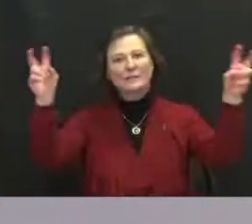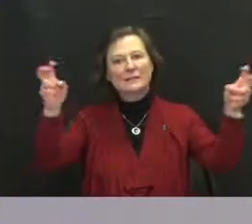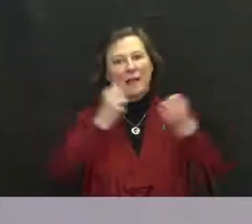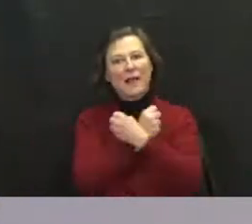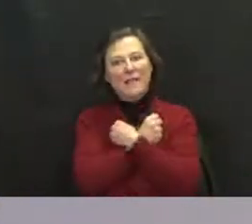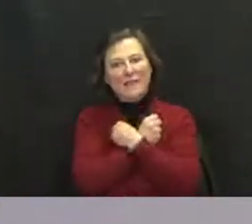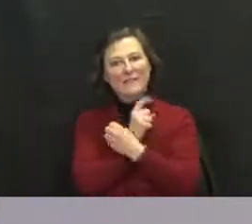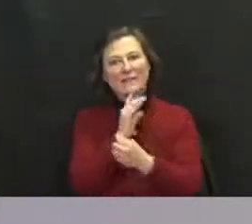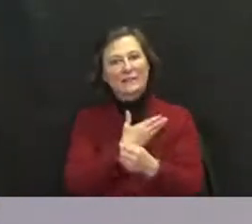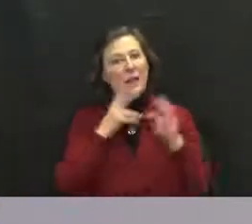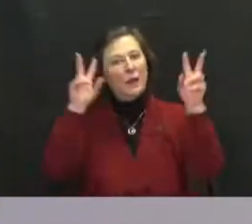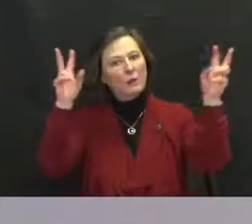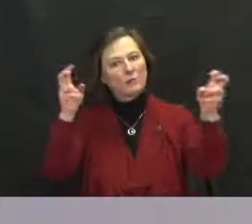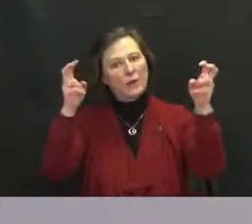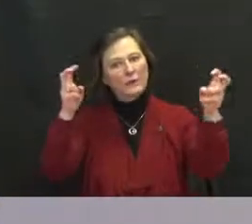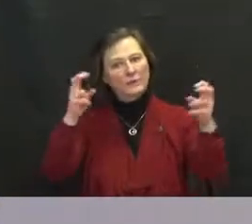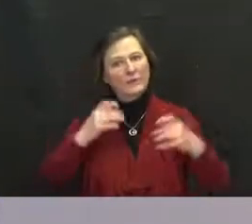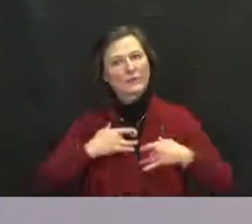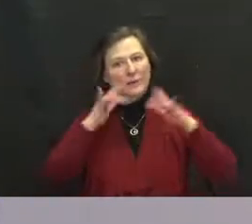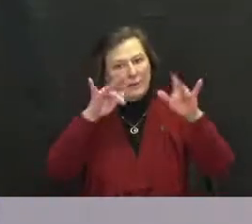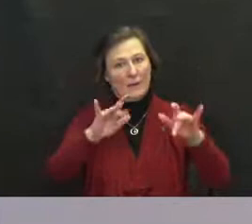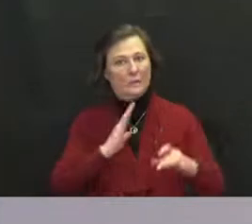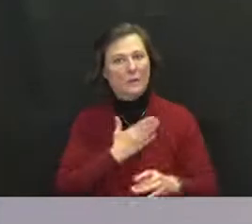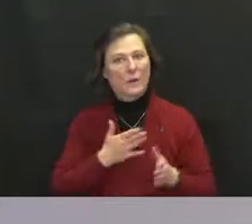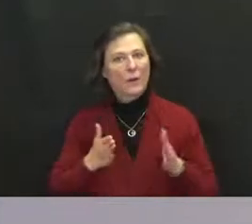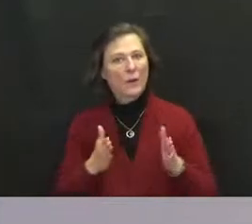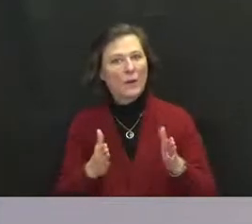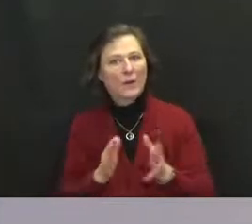doctrine, compassion is our way.